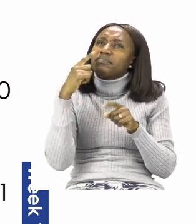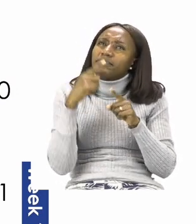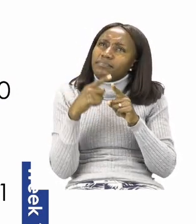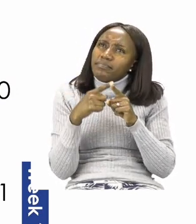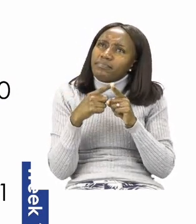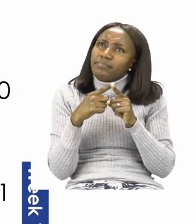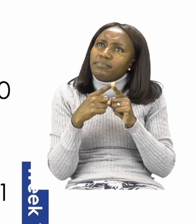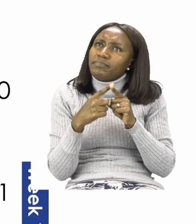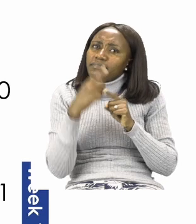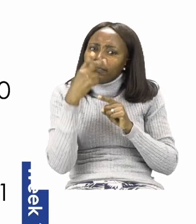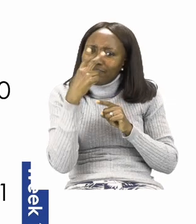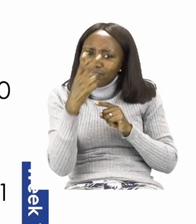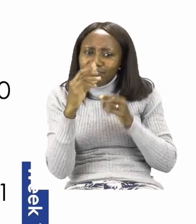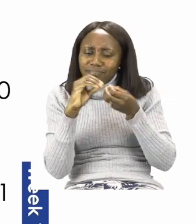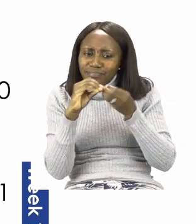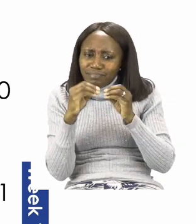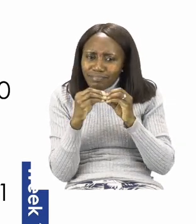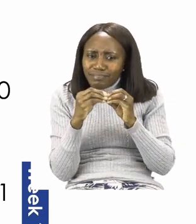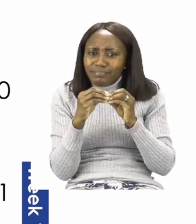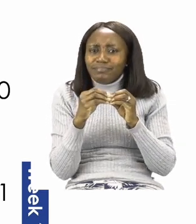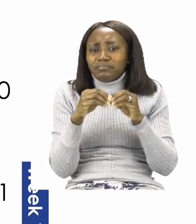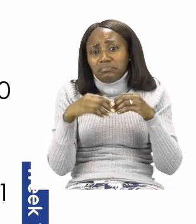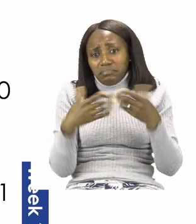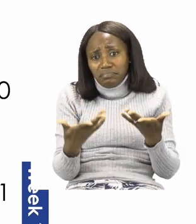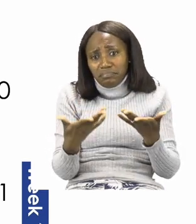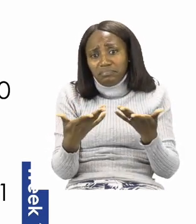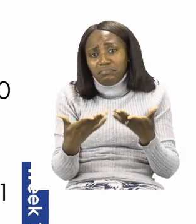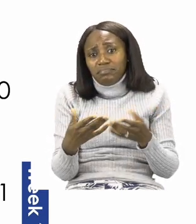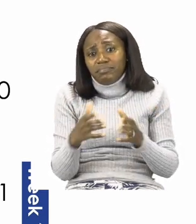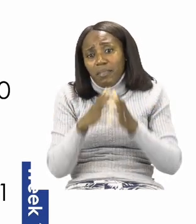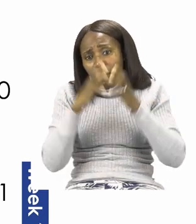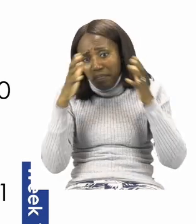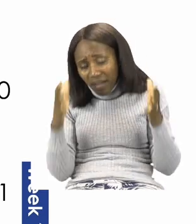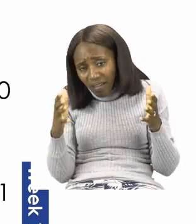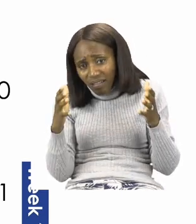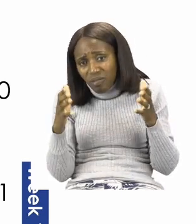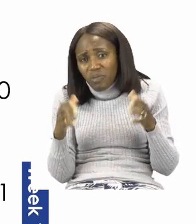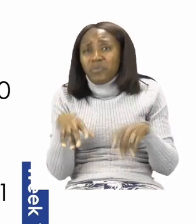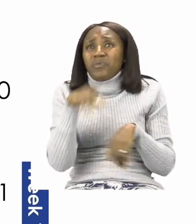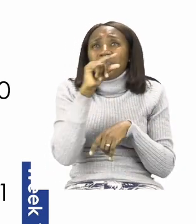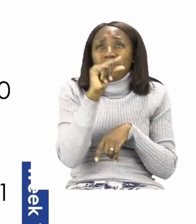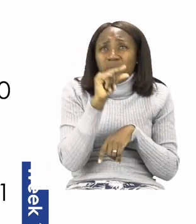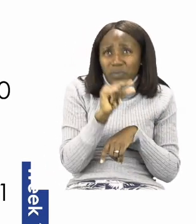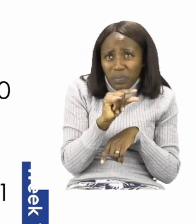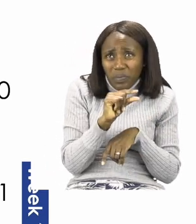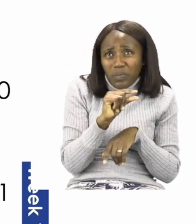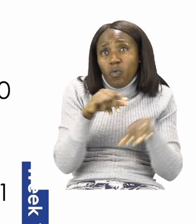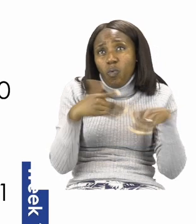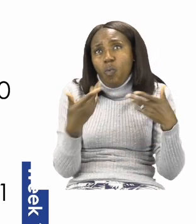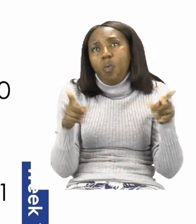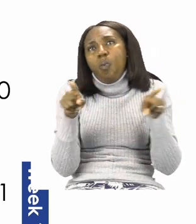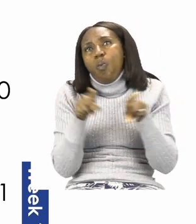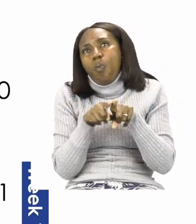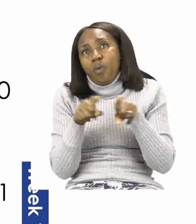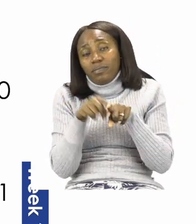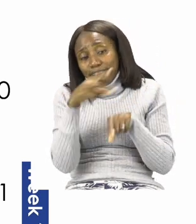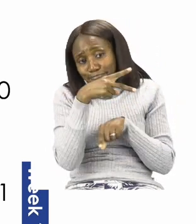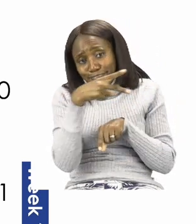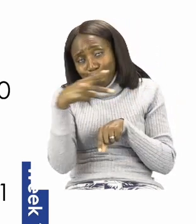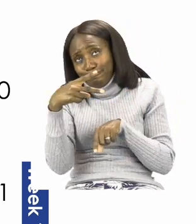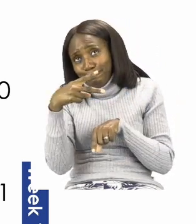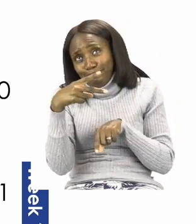the numbers by using the bigger than, smaller than, or equals